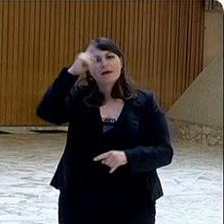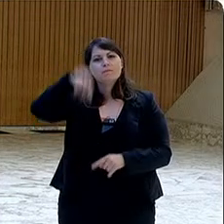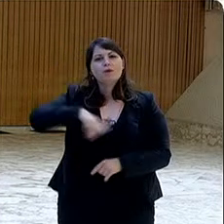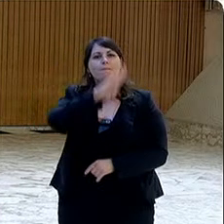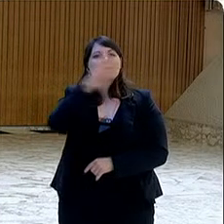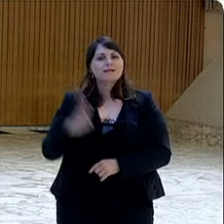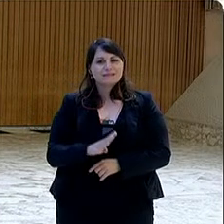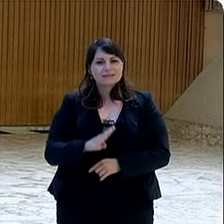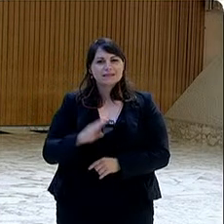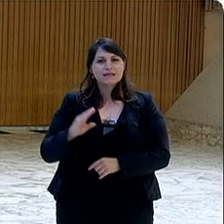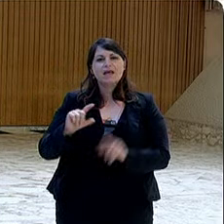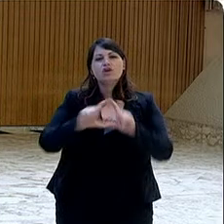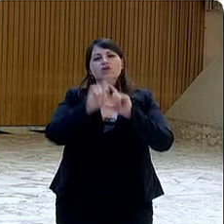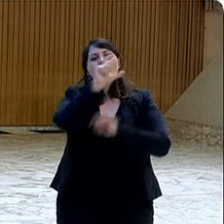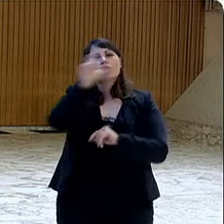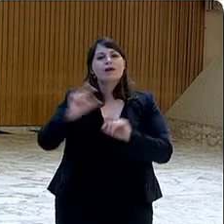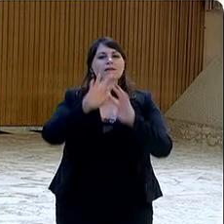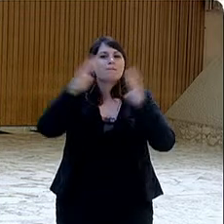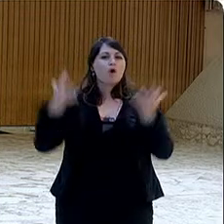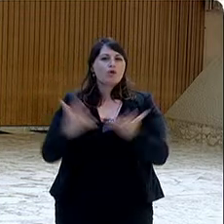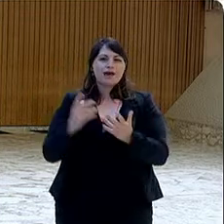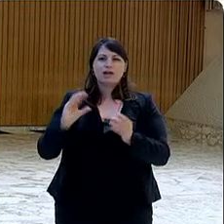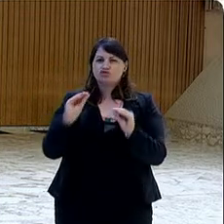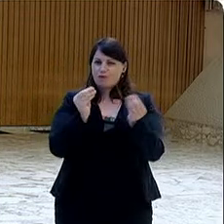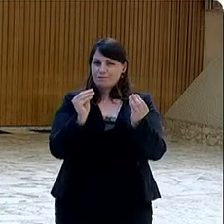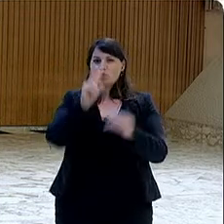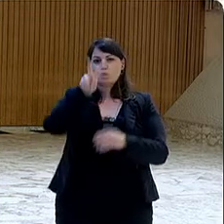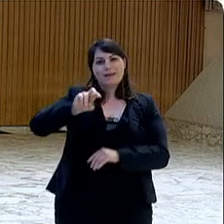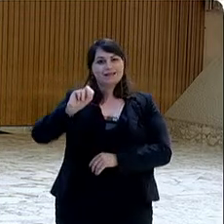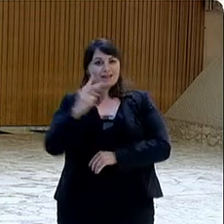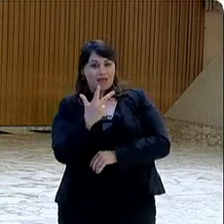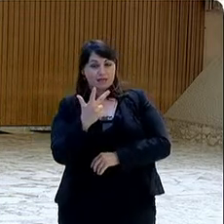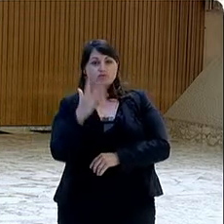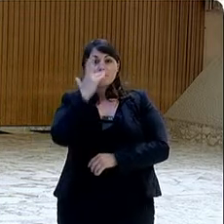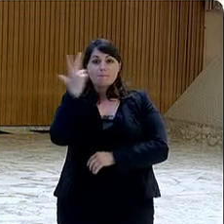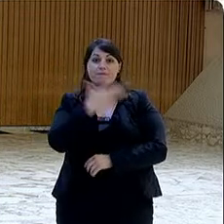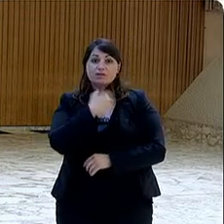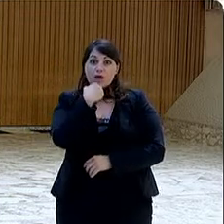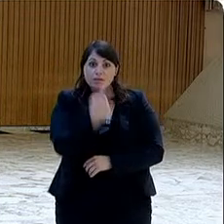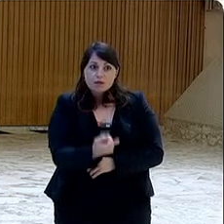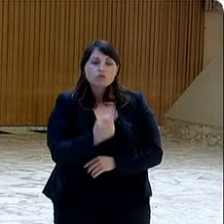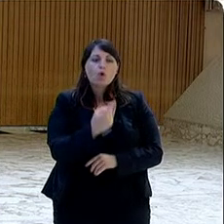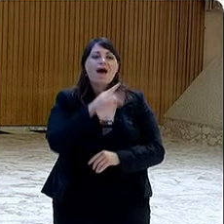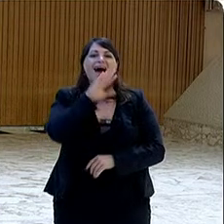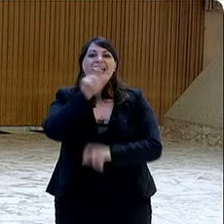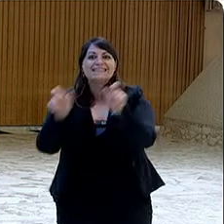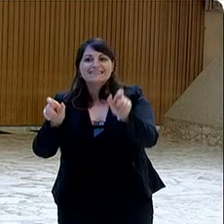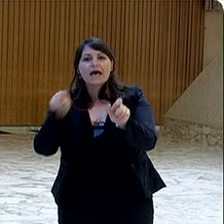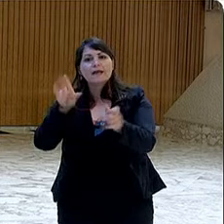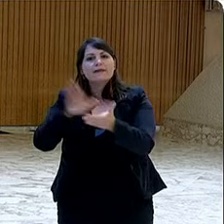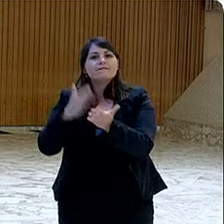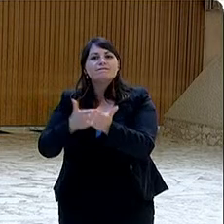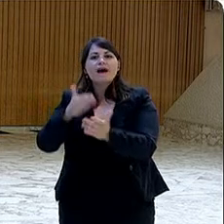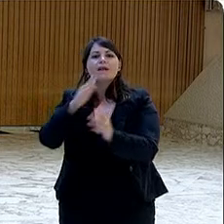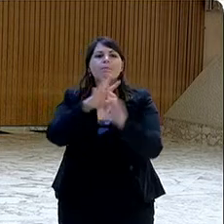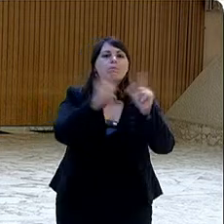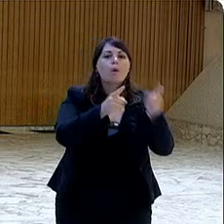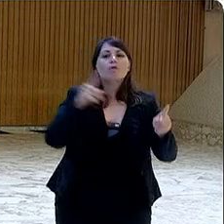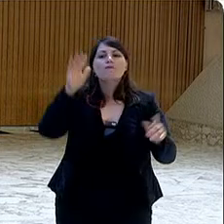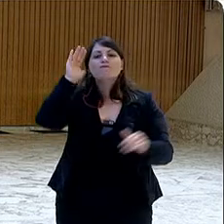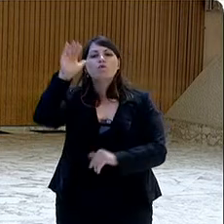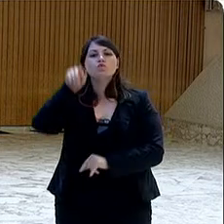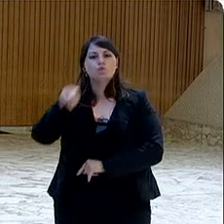elderly are also the future of a people. Older people are often thought of as an